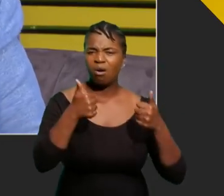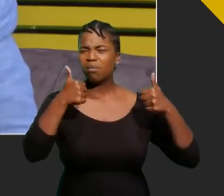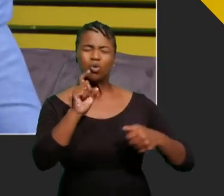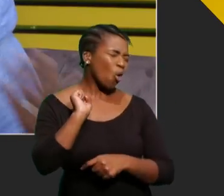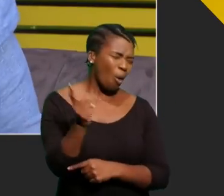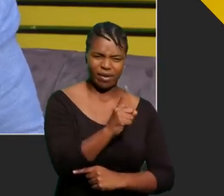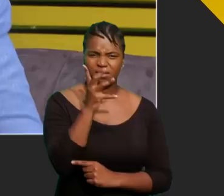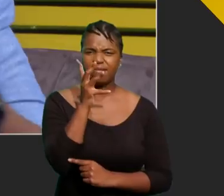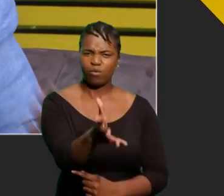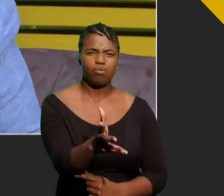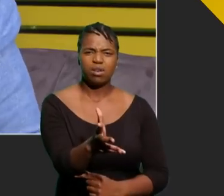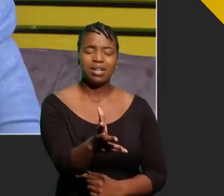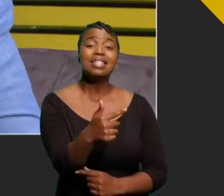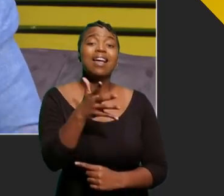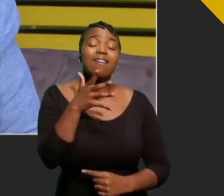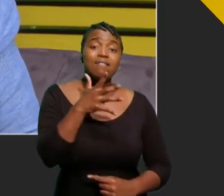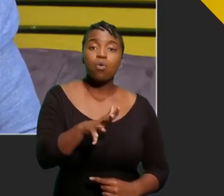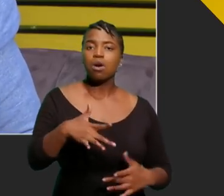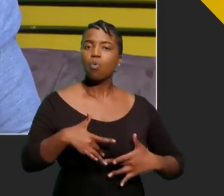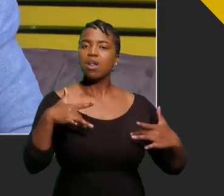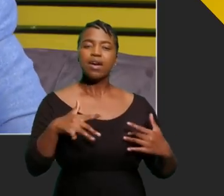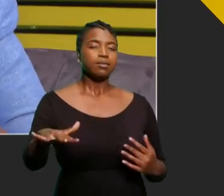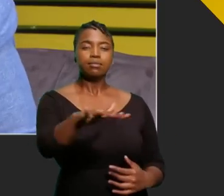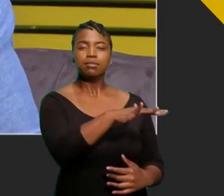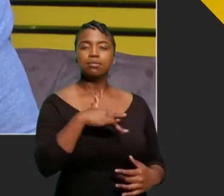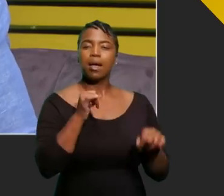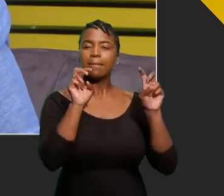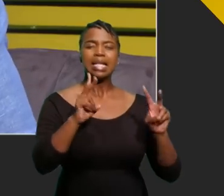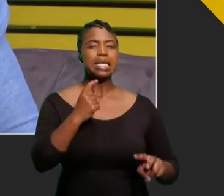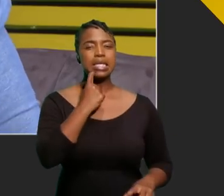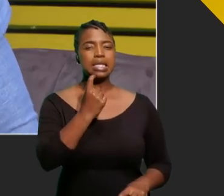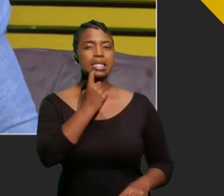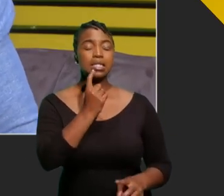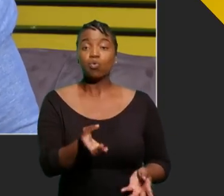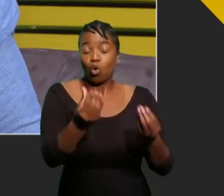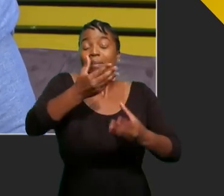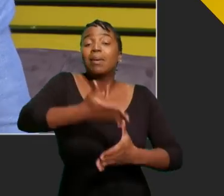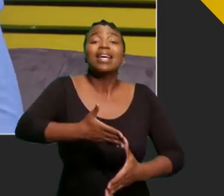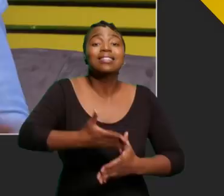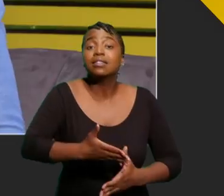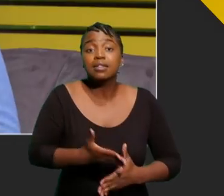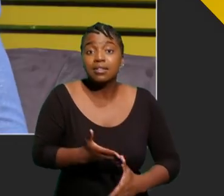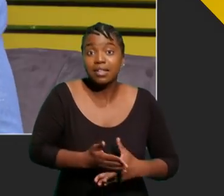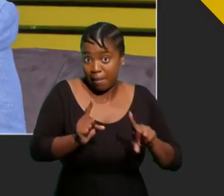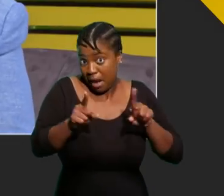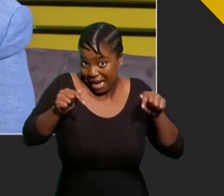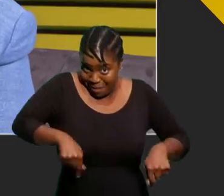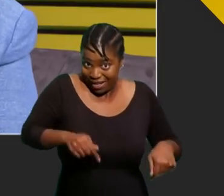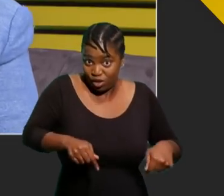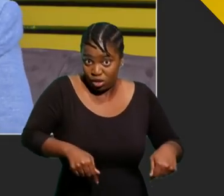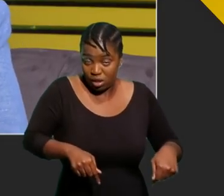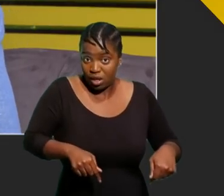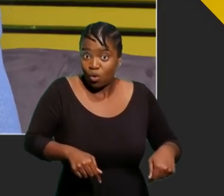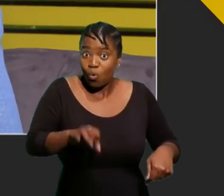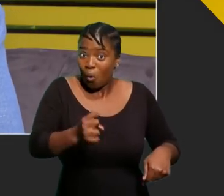environment. Sonke, we wanted to live in an environment where it is easy to get jobs. Currently, right now, you